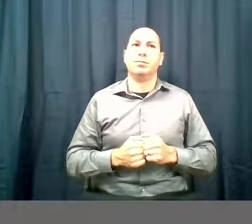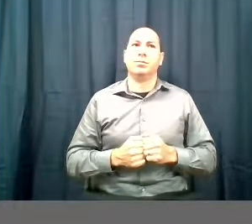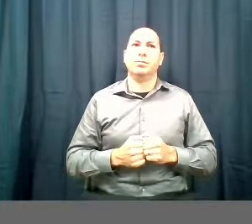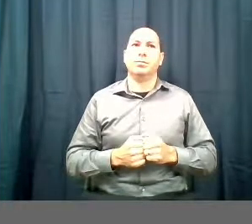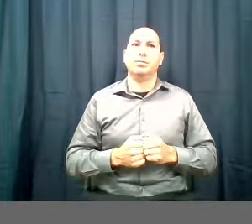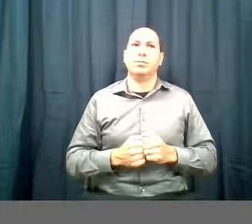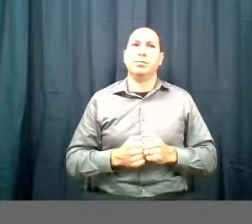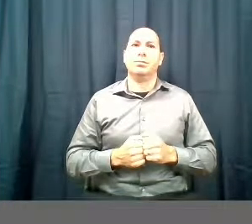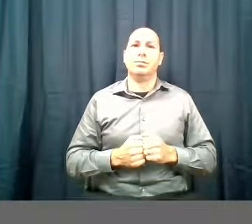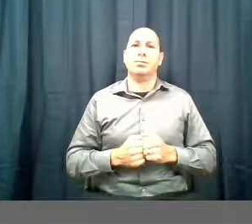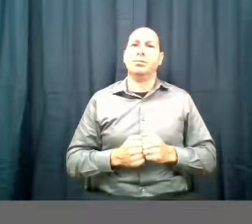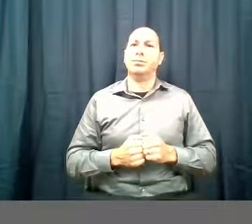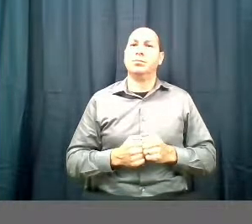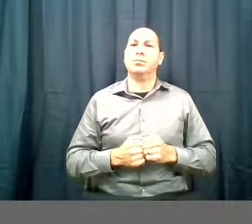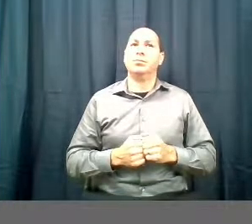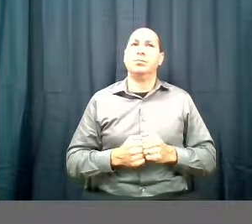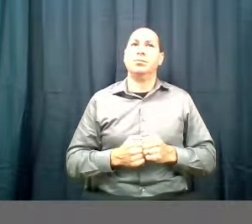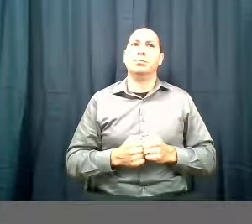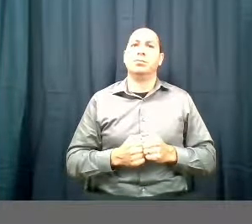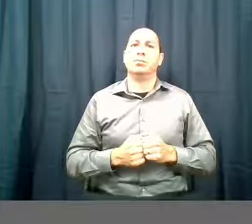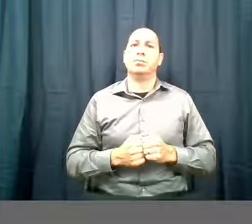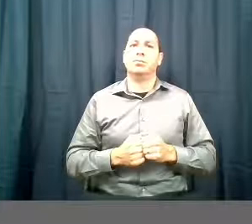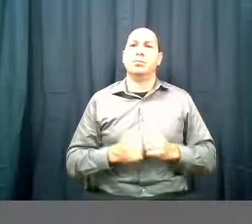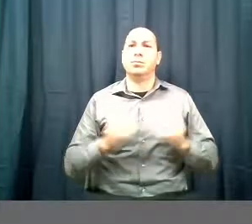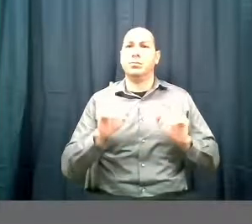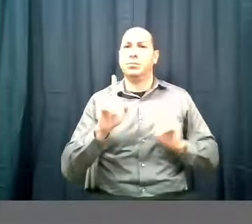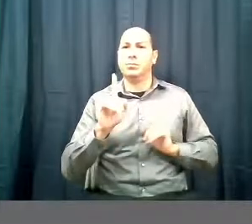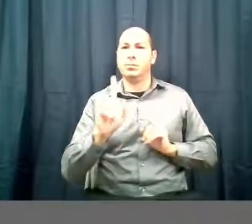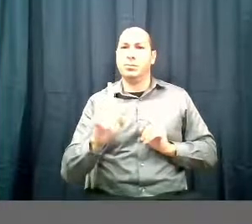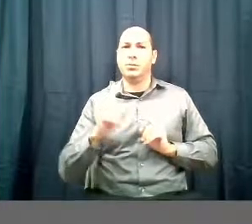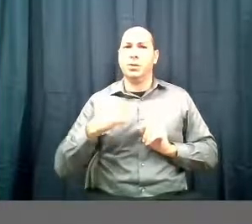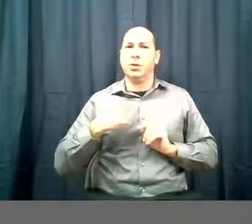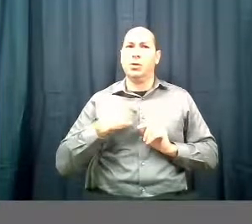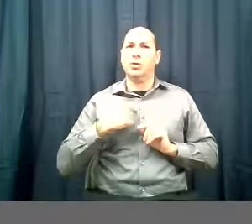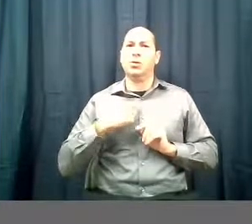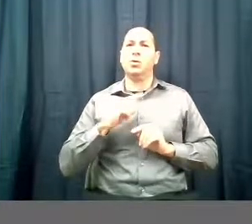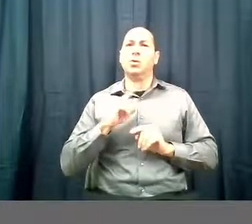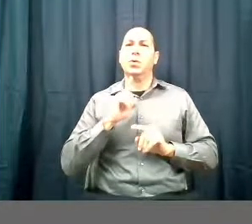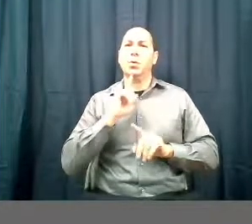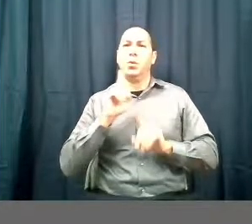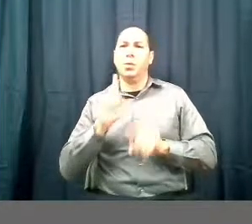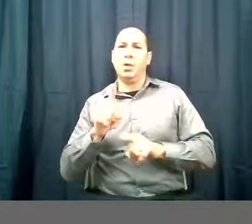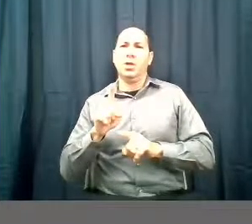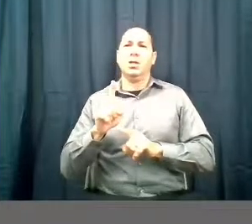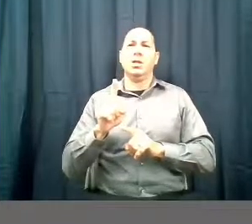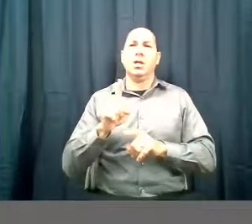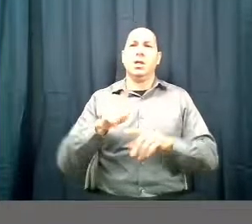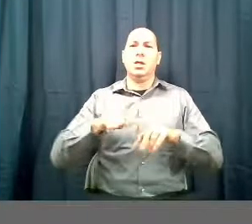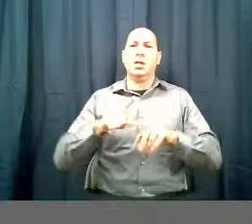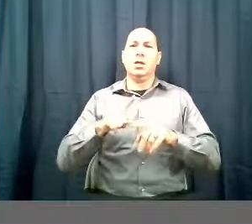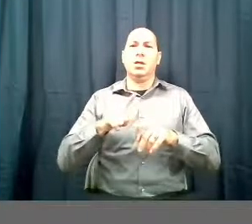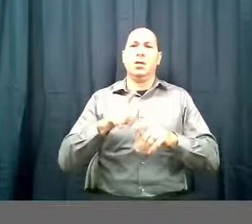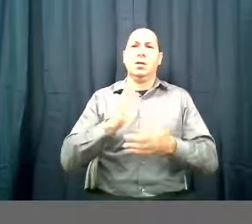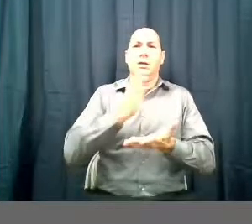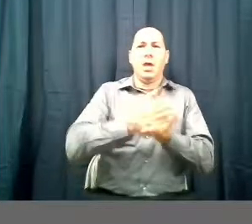We have to change the feed. The stream is down. So everyone, I've been asked to stop for 20 seconds. Just hold for a moment, please. We're having a technical